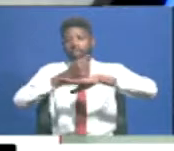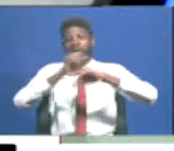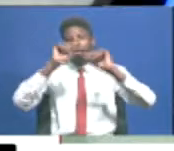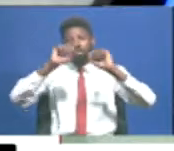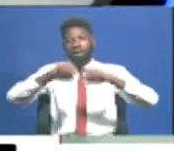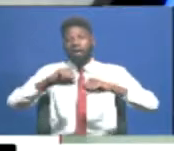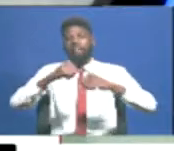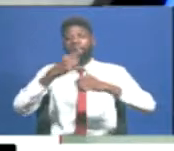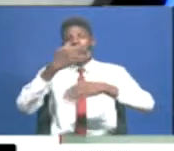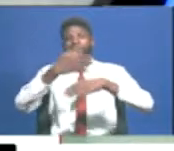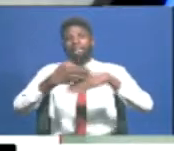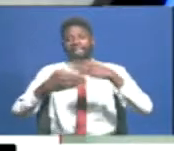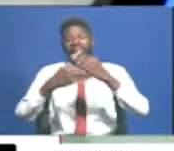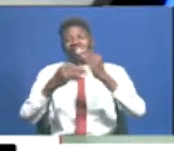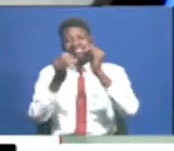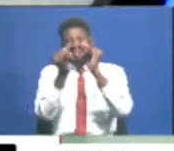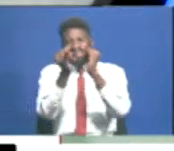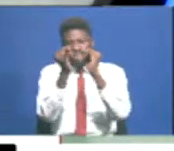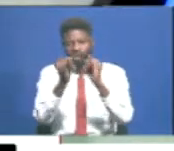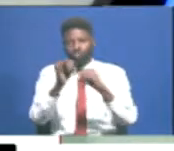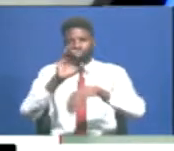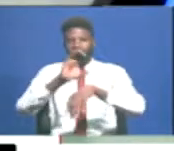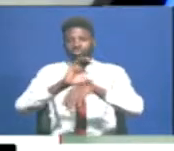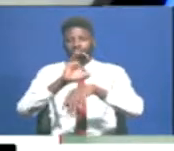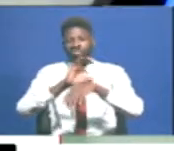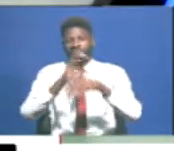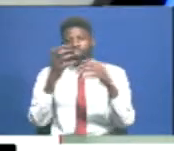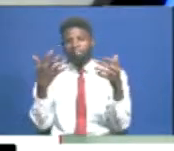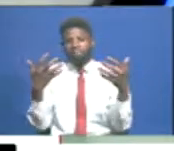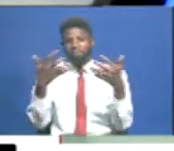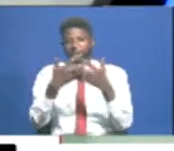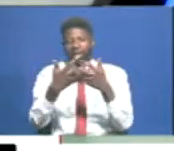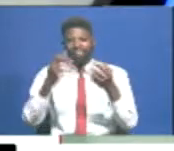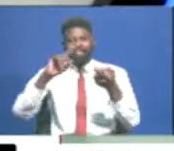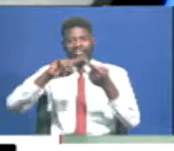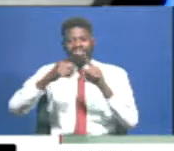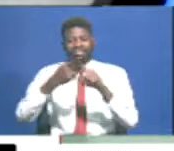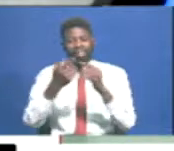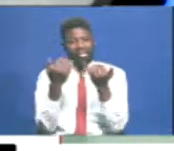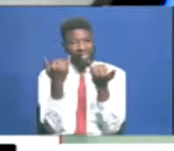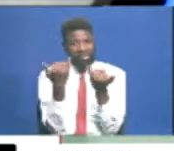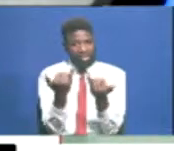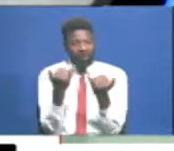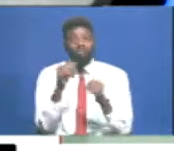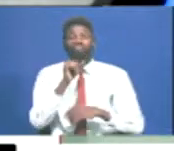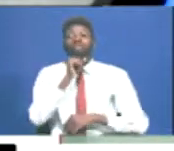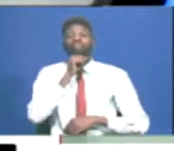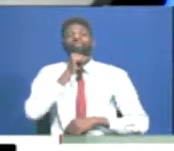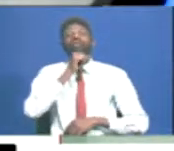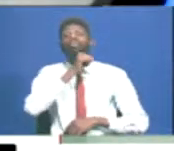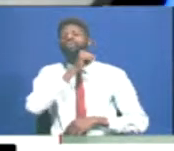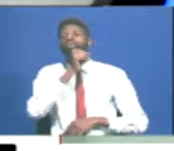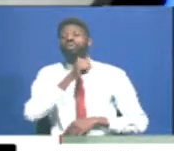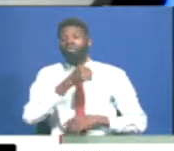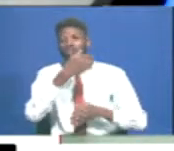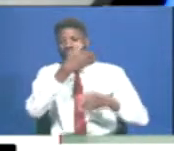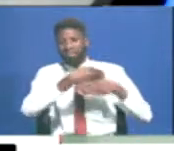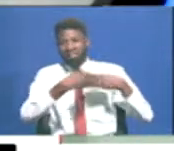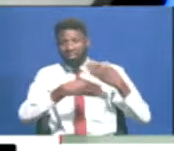state-of-the-art church set to befit current standards. The old building can now be used by